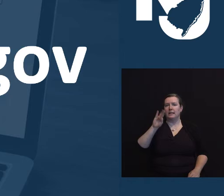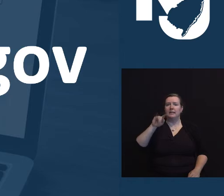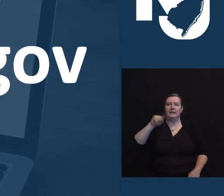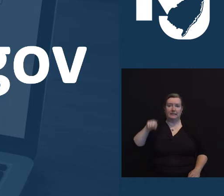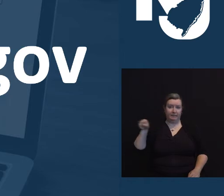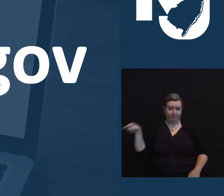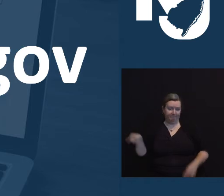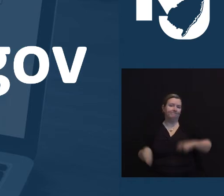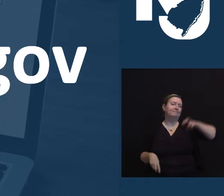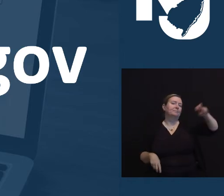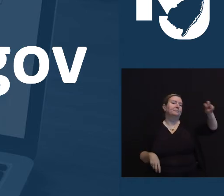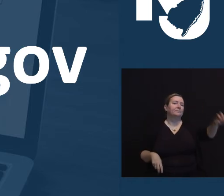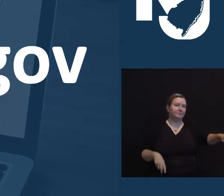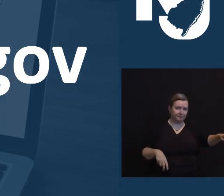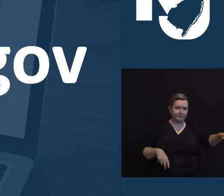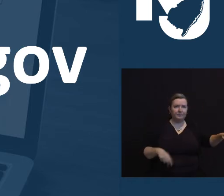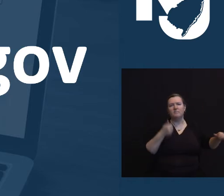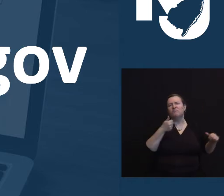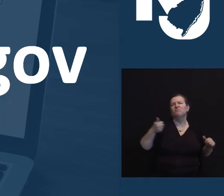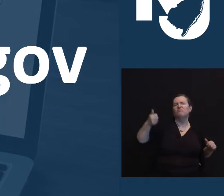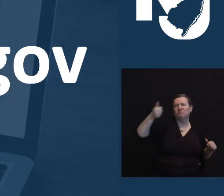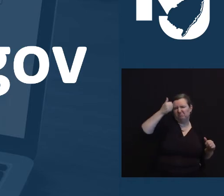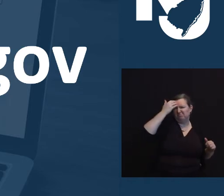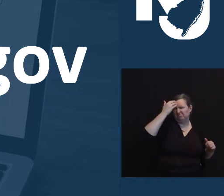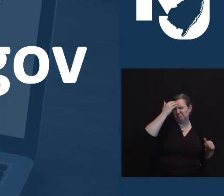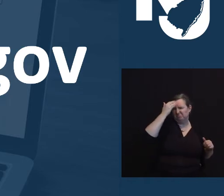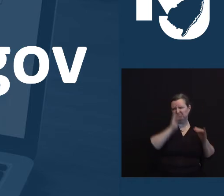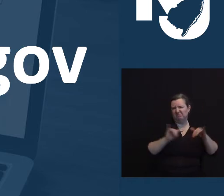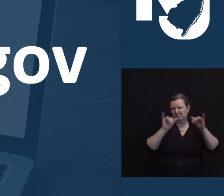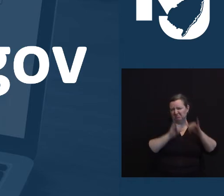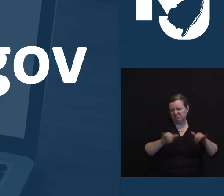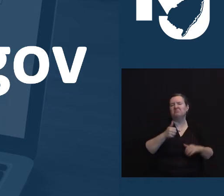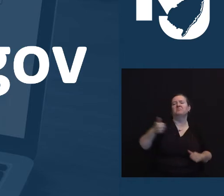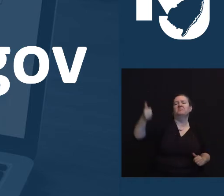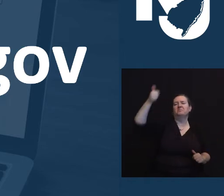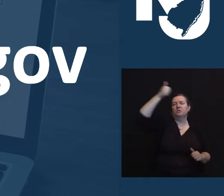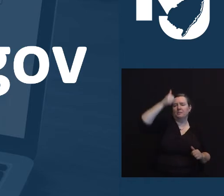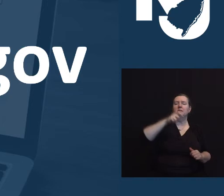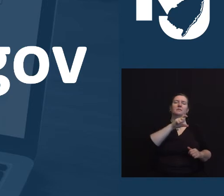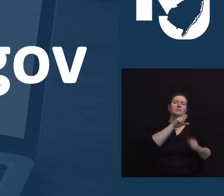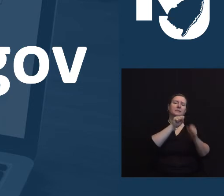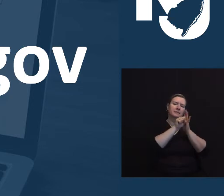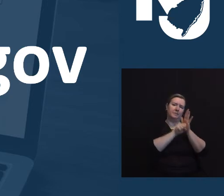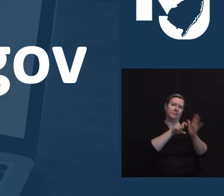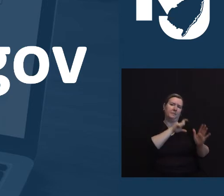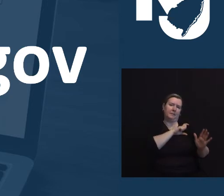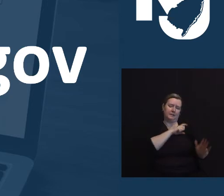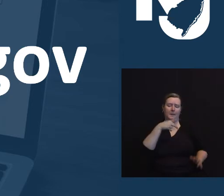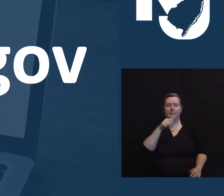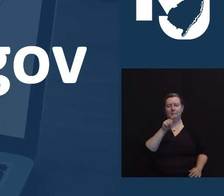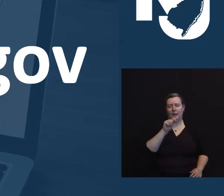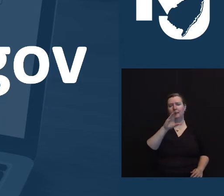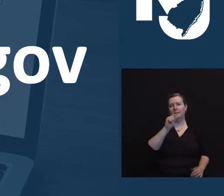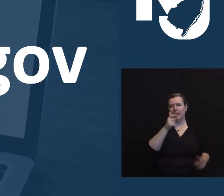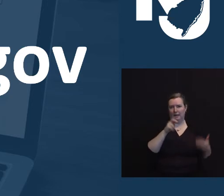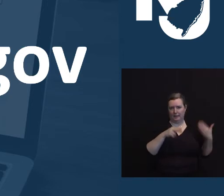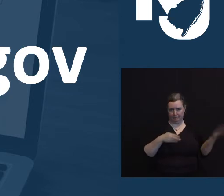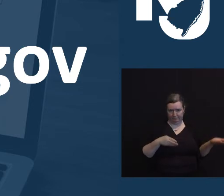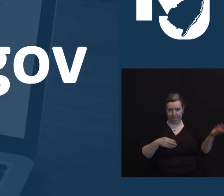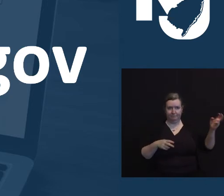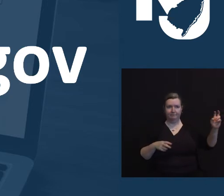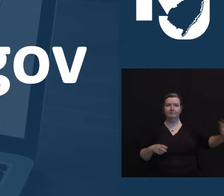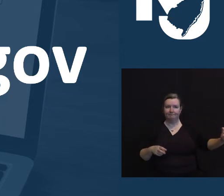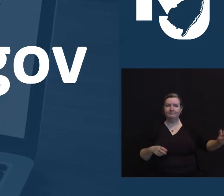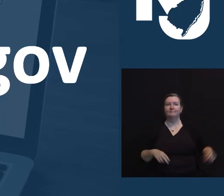another guy who needs no introduction, the Superintendent of the State Police, Colonel Pat Callahan. We have Jared Maples here, Office of Homeland Security